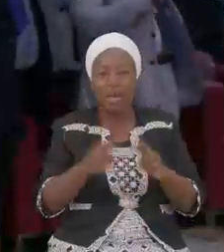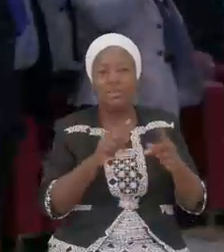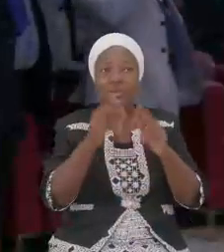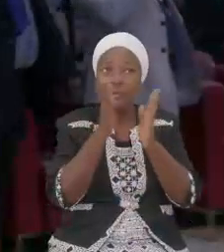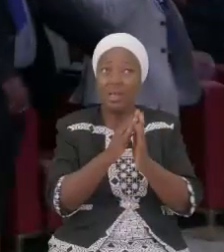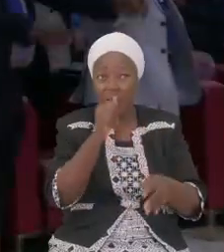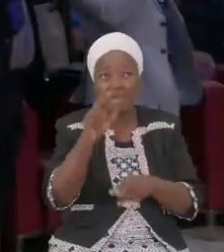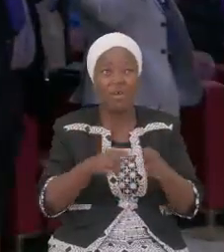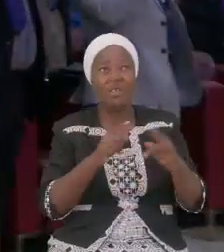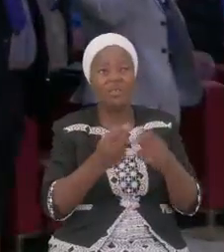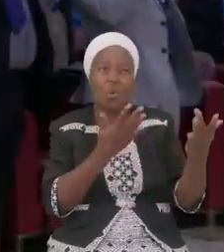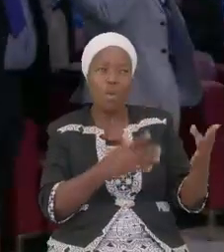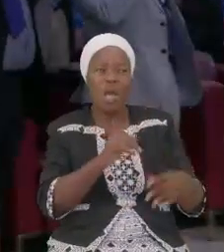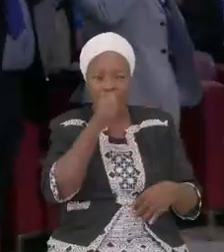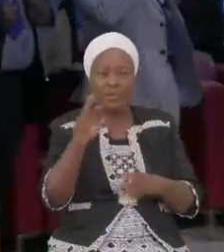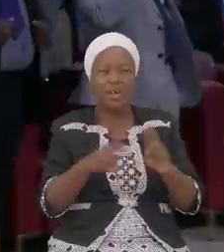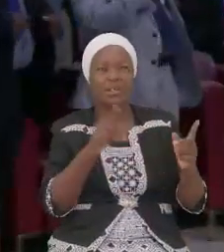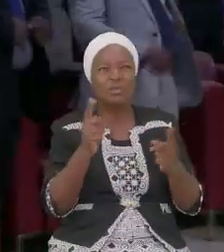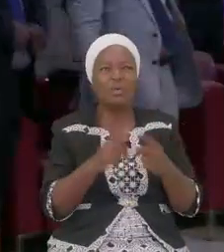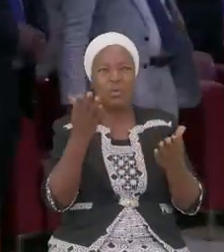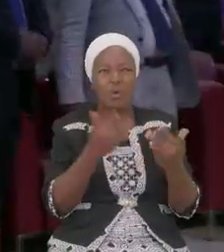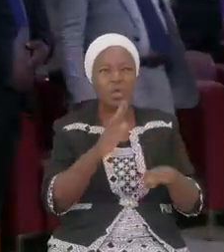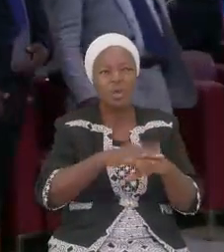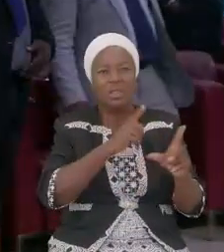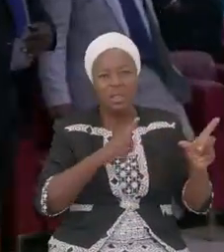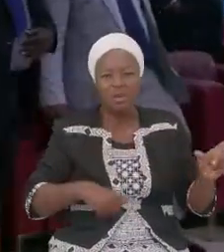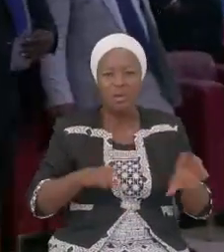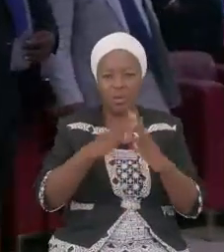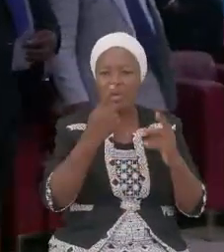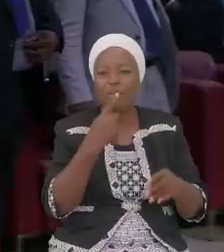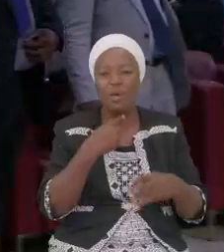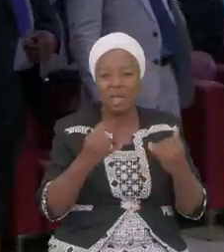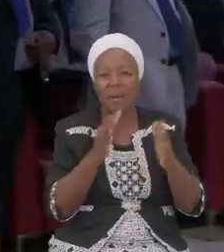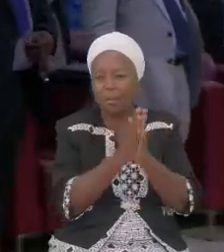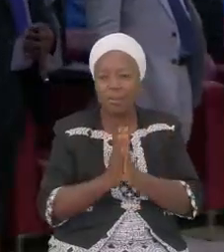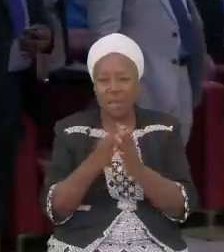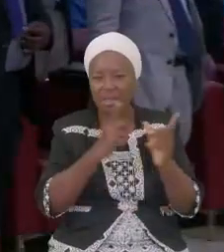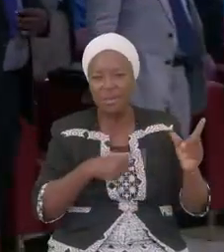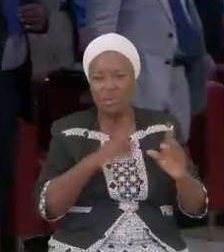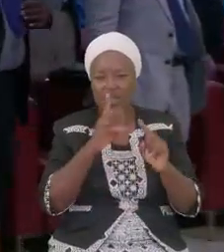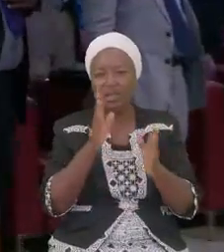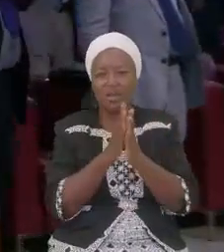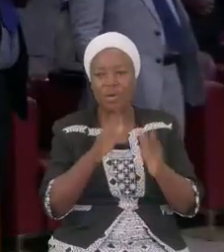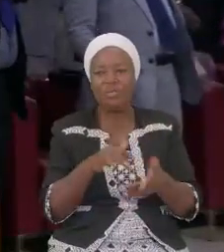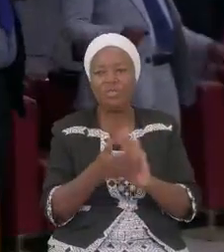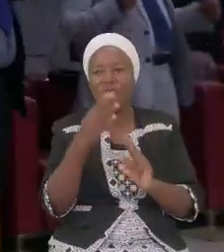to tarry. I'm ready to wait on the Lord. Open your mouth and the Lord will answer your prayer.